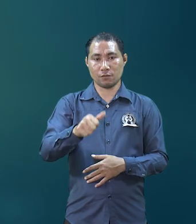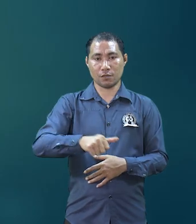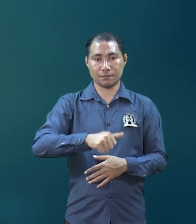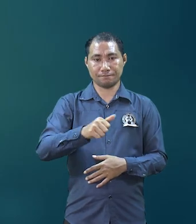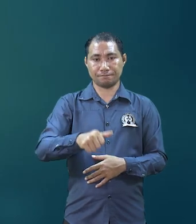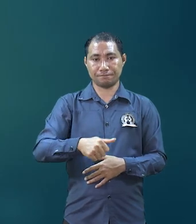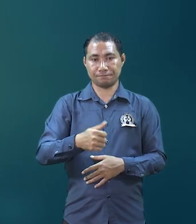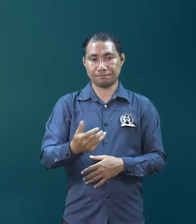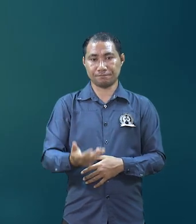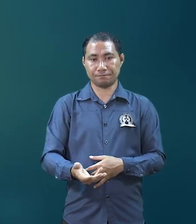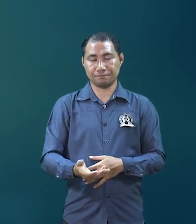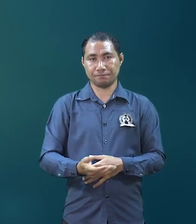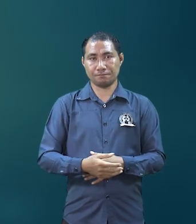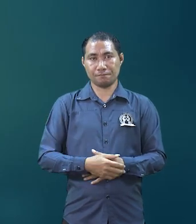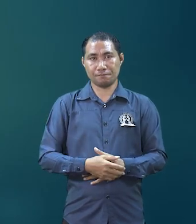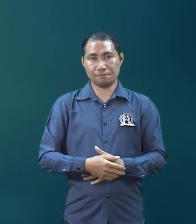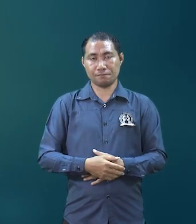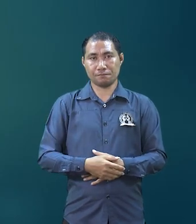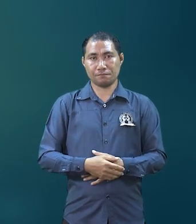Alright.